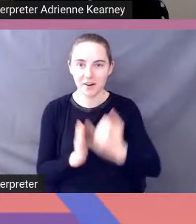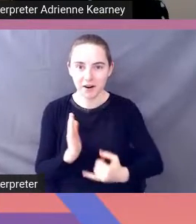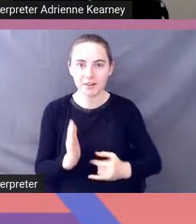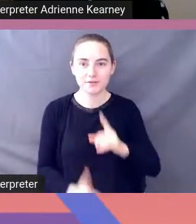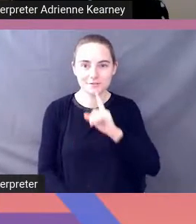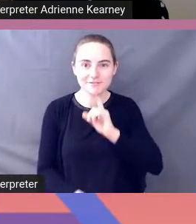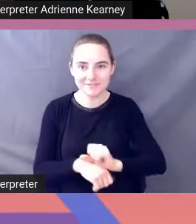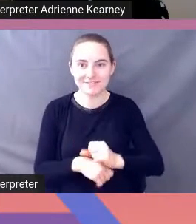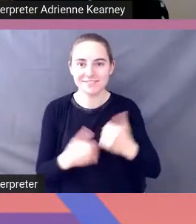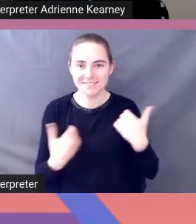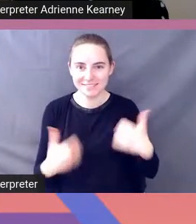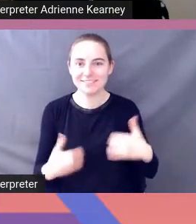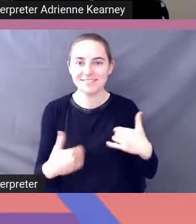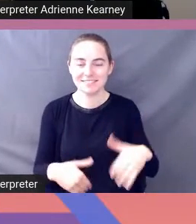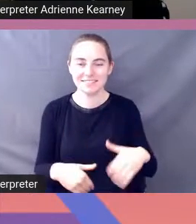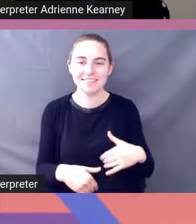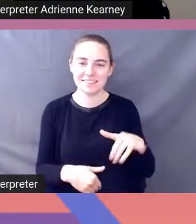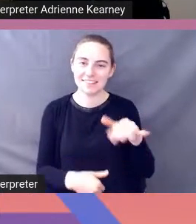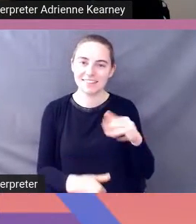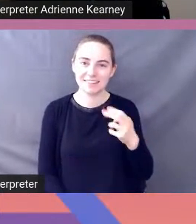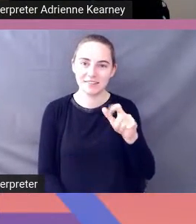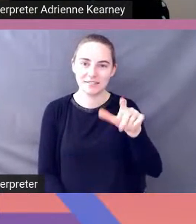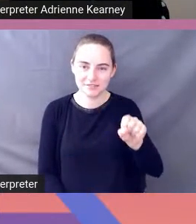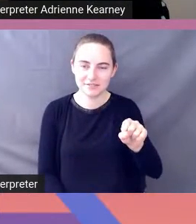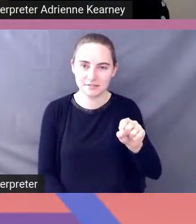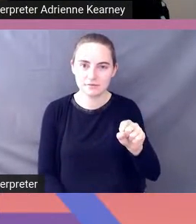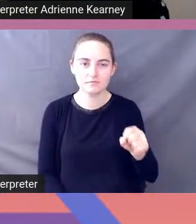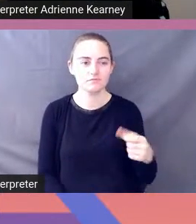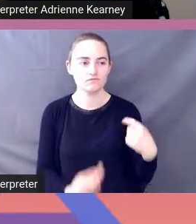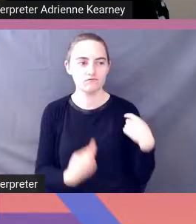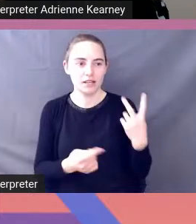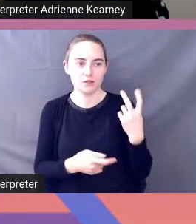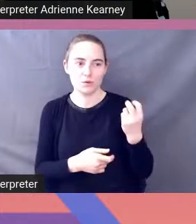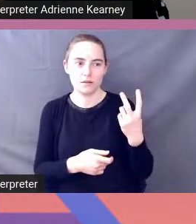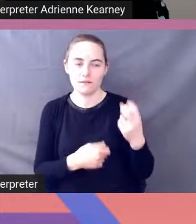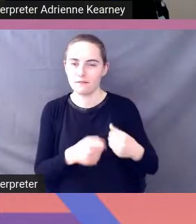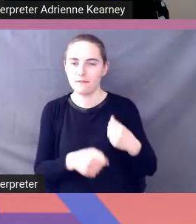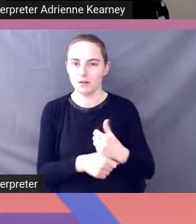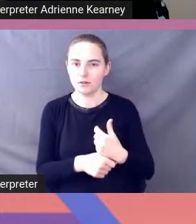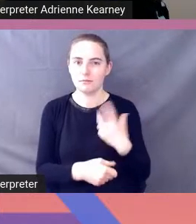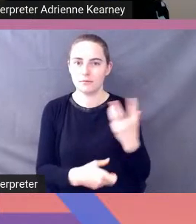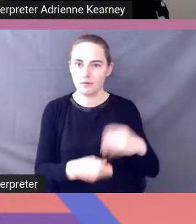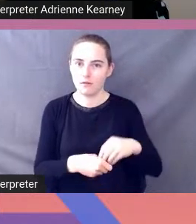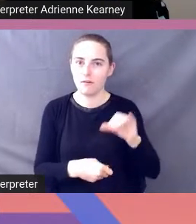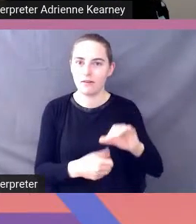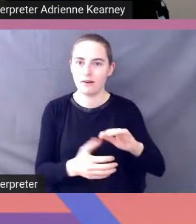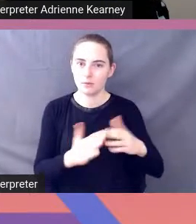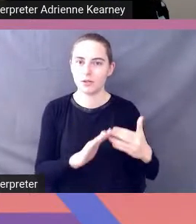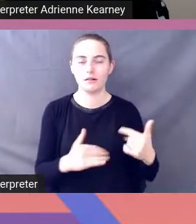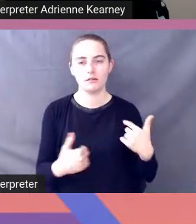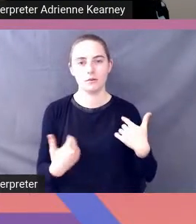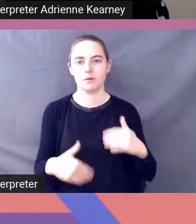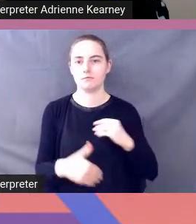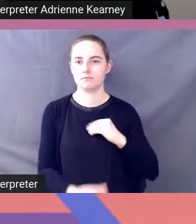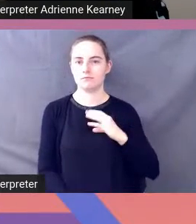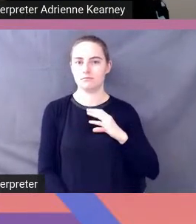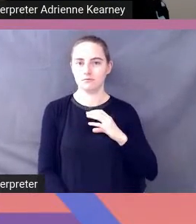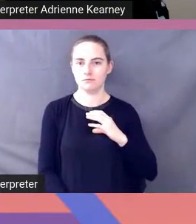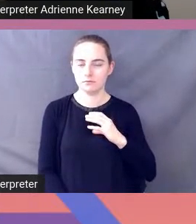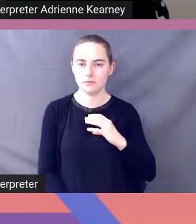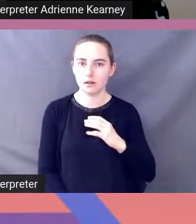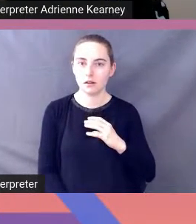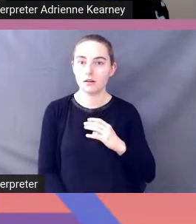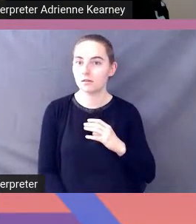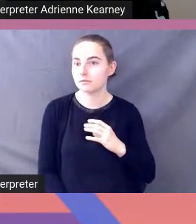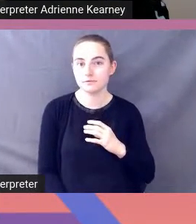scene, again, for the past over 12 years, I certainly feel valued. So how long it took going to one open mic. And